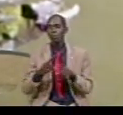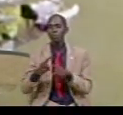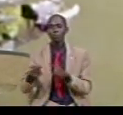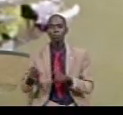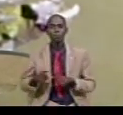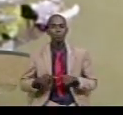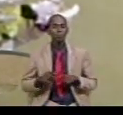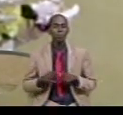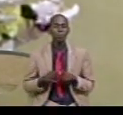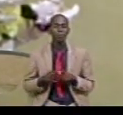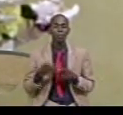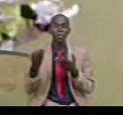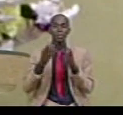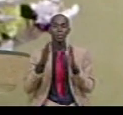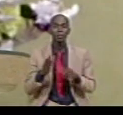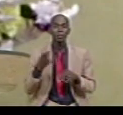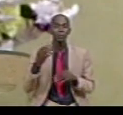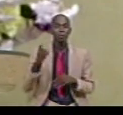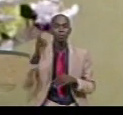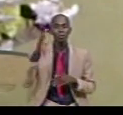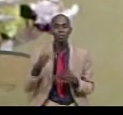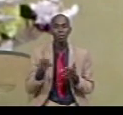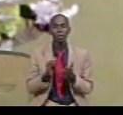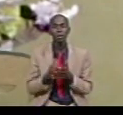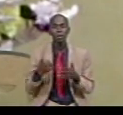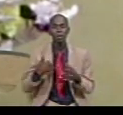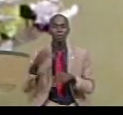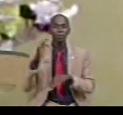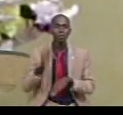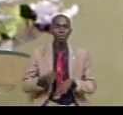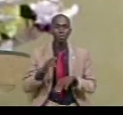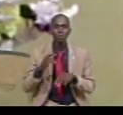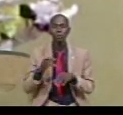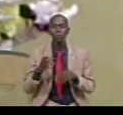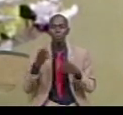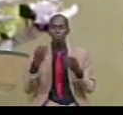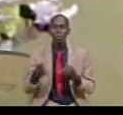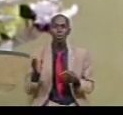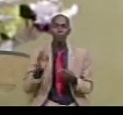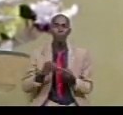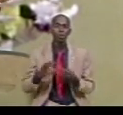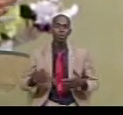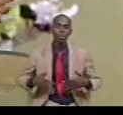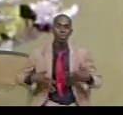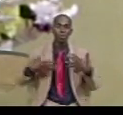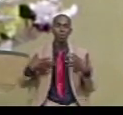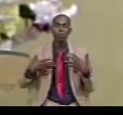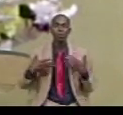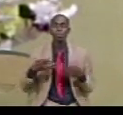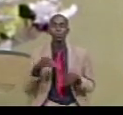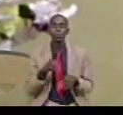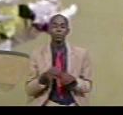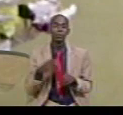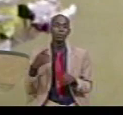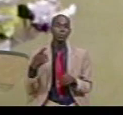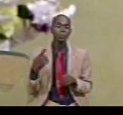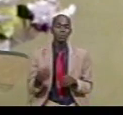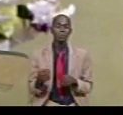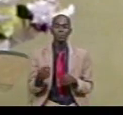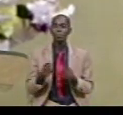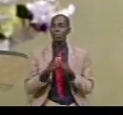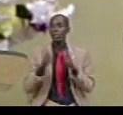and servants of God that have gone on to touch many more lives, leading to a geometric harvest of